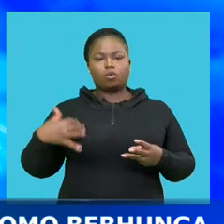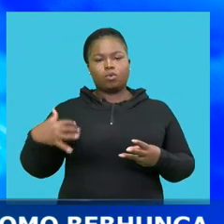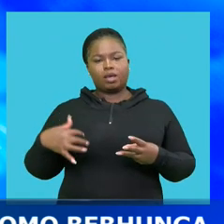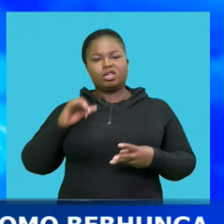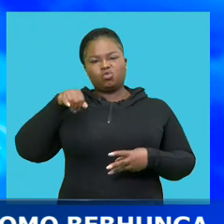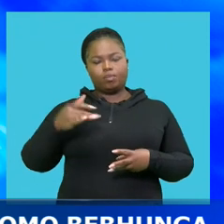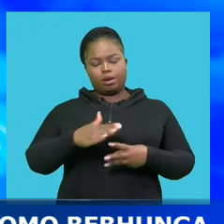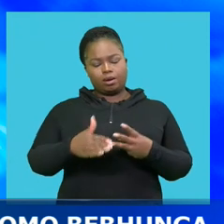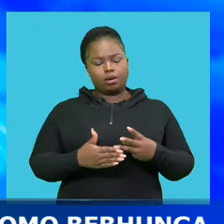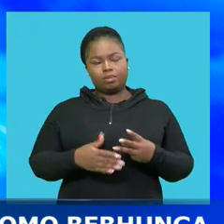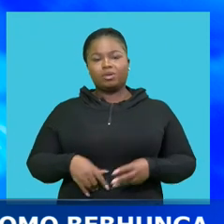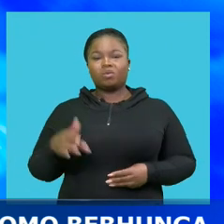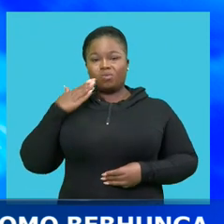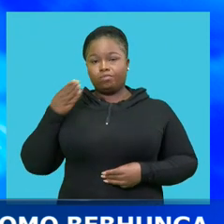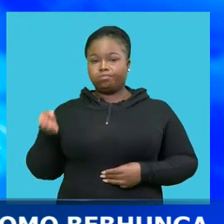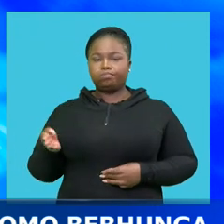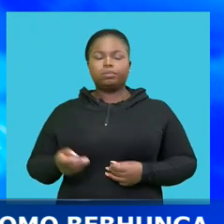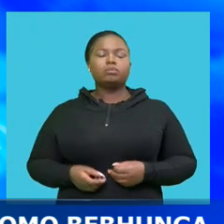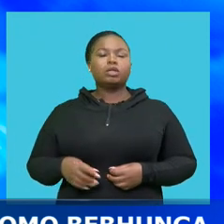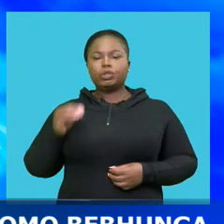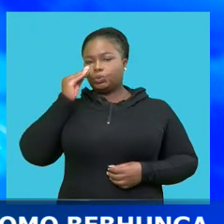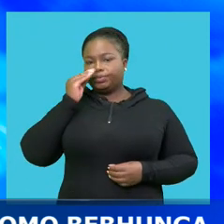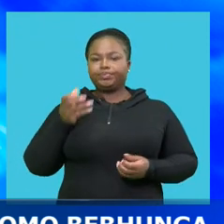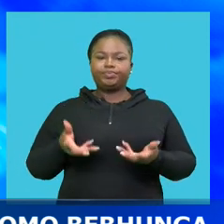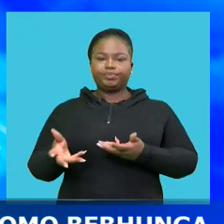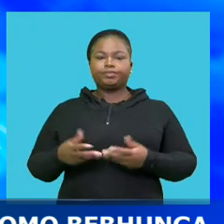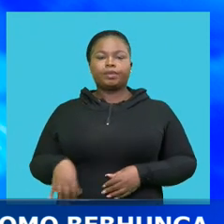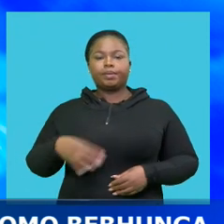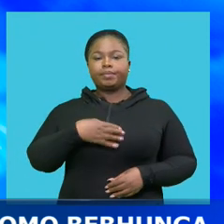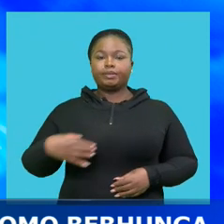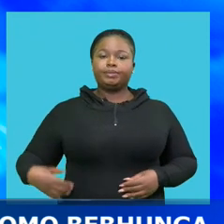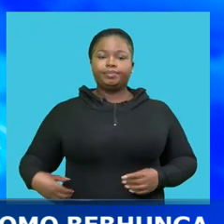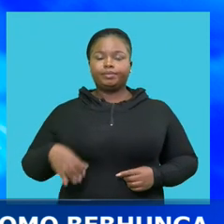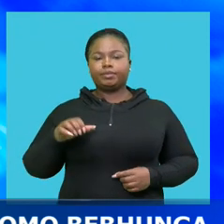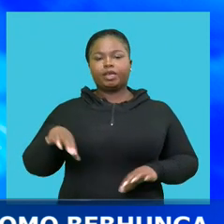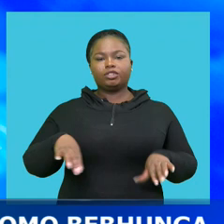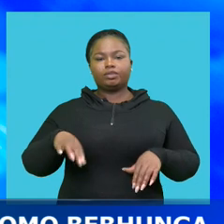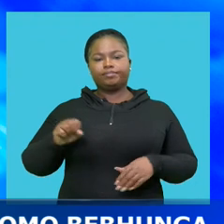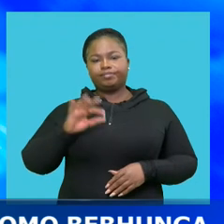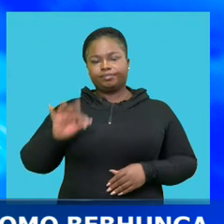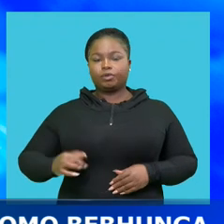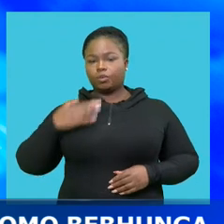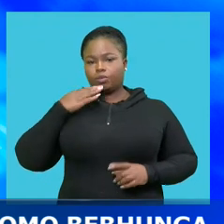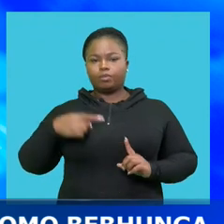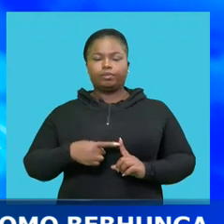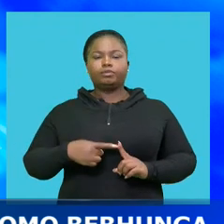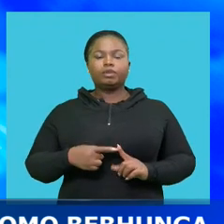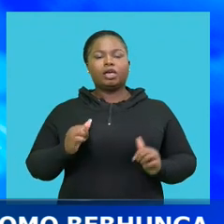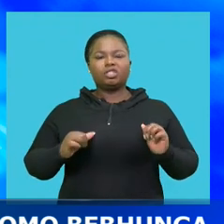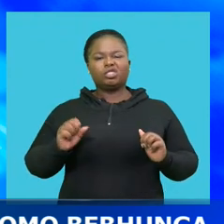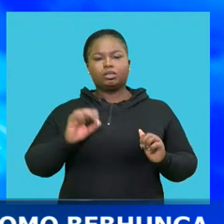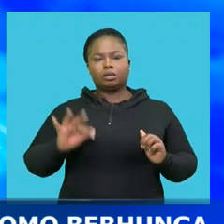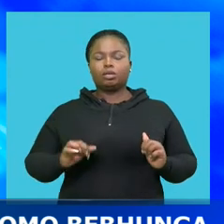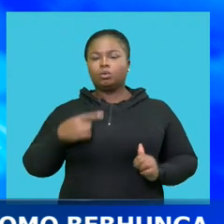waseEkhuruleni. Ethetha ngexesha lendibano nondaba izolo, umongameli weAction SA uHerman Mashaba uthi iqela lakhe likhetha ukungabi